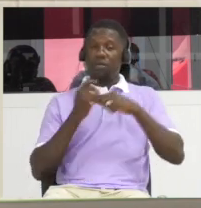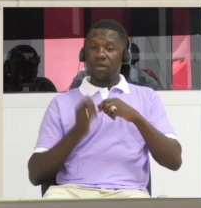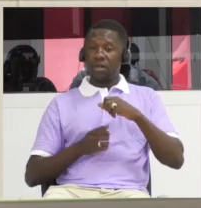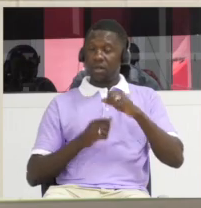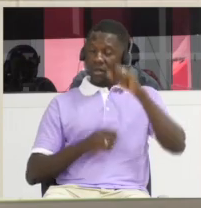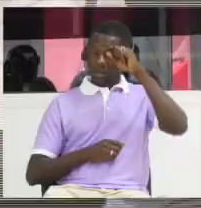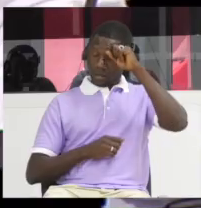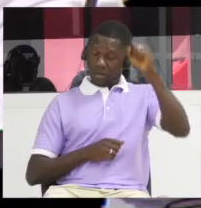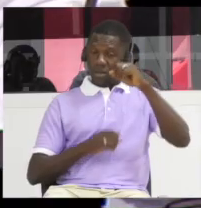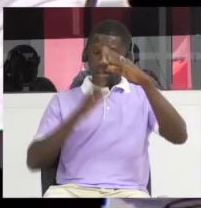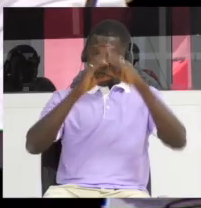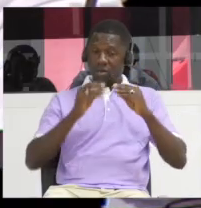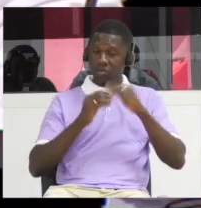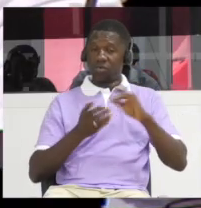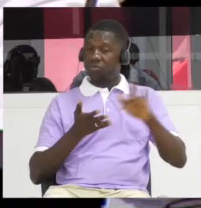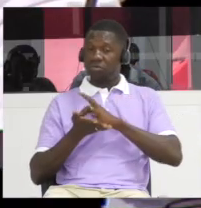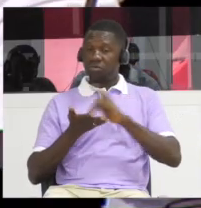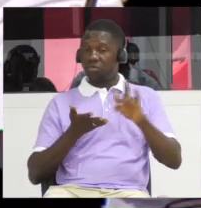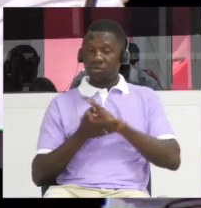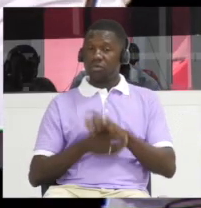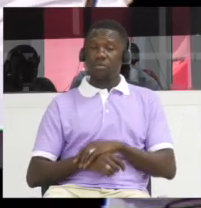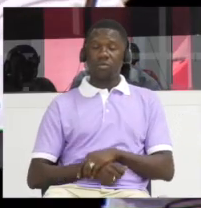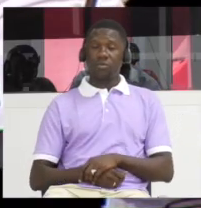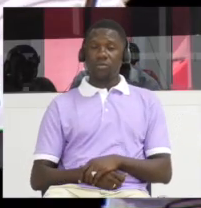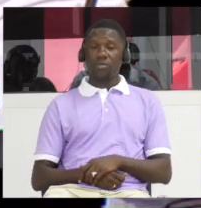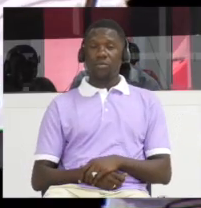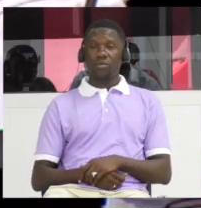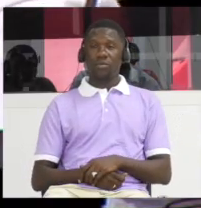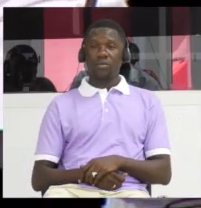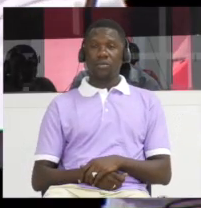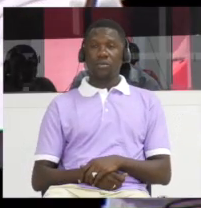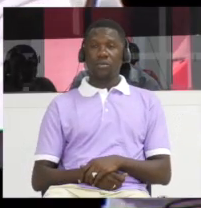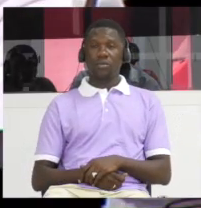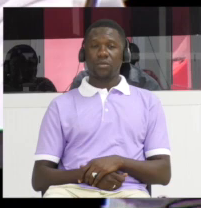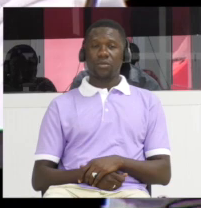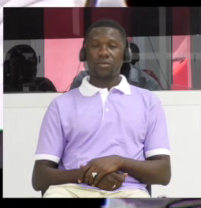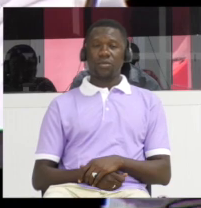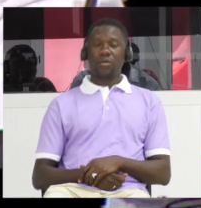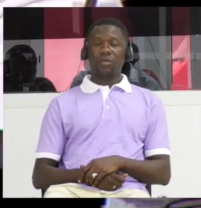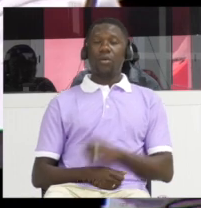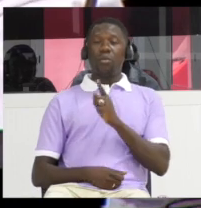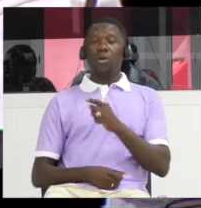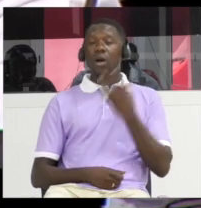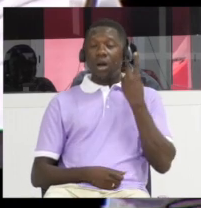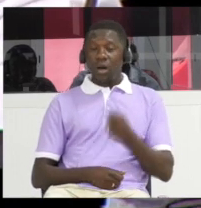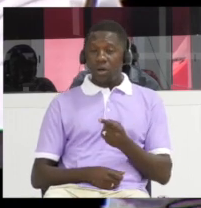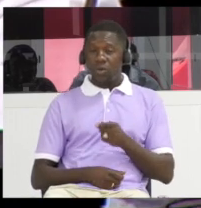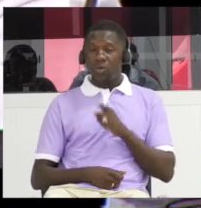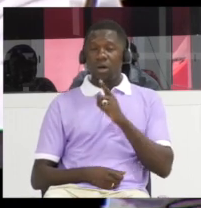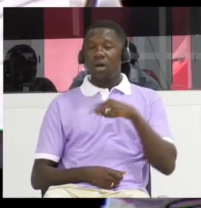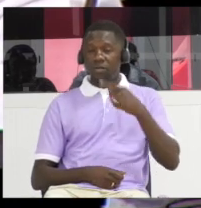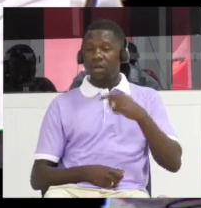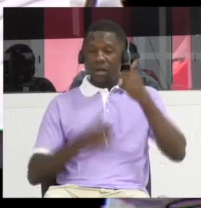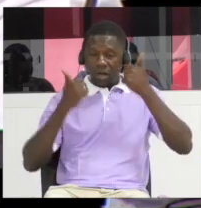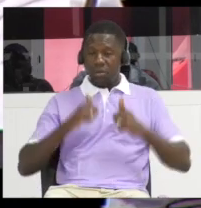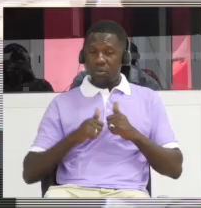But how did it happen that the president was taken to the vessel? He had not made that request. How did it happen that he was